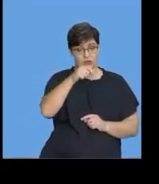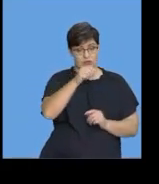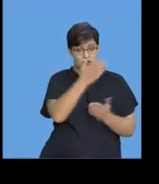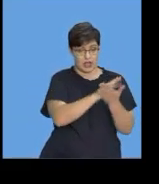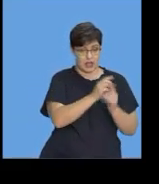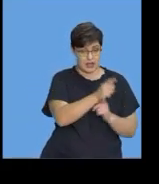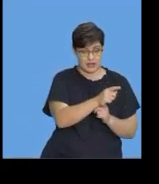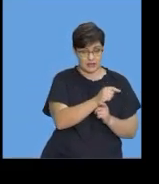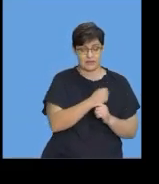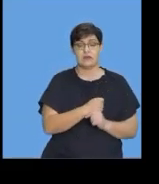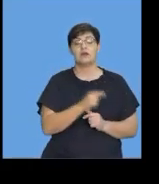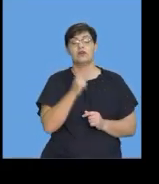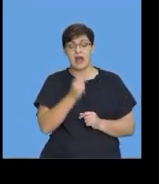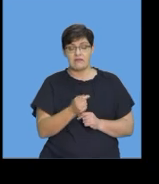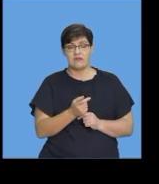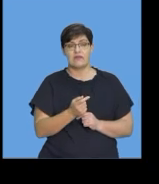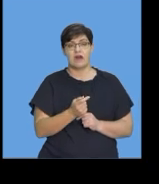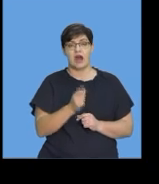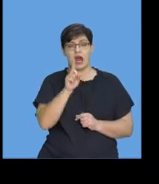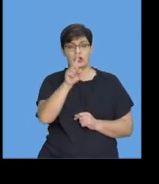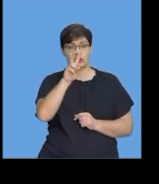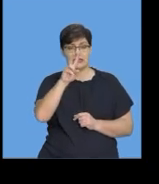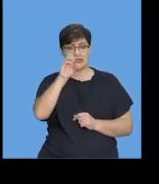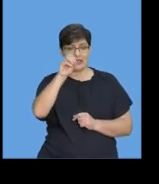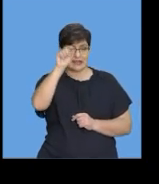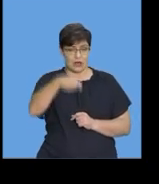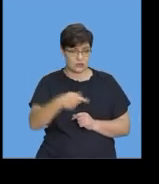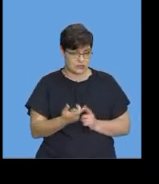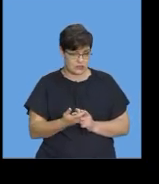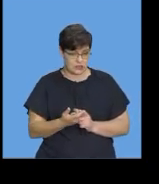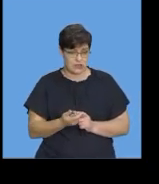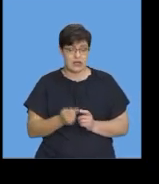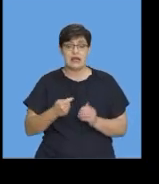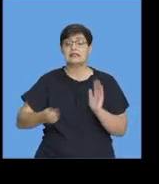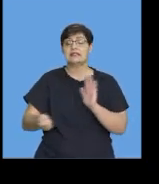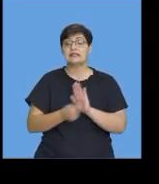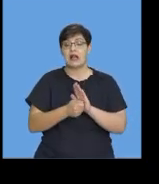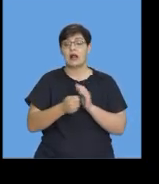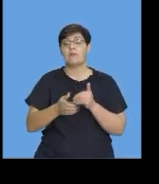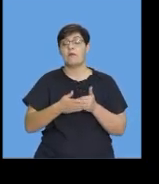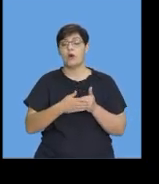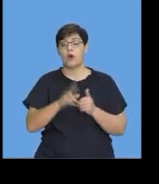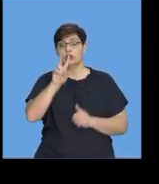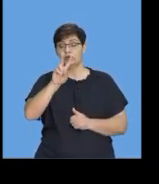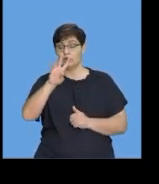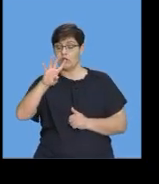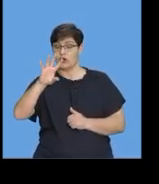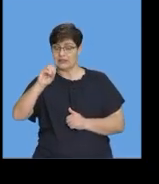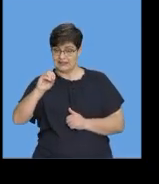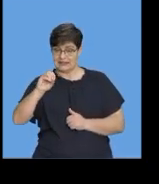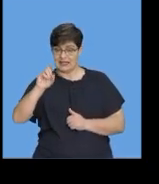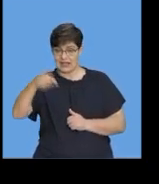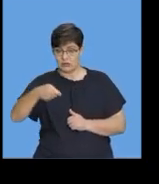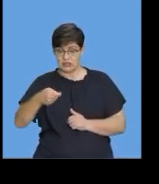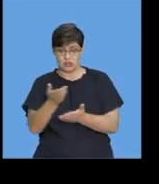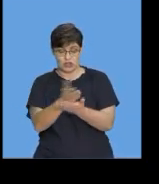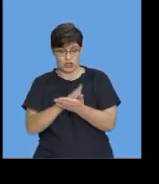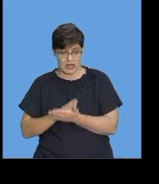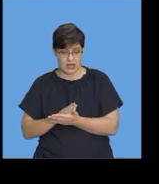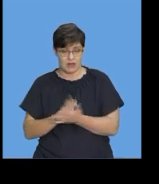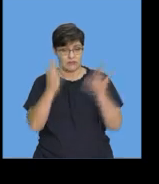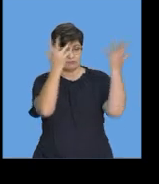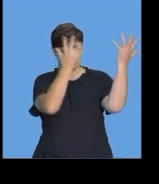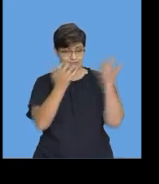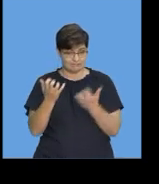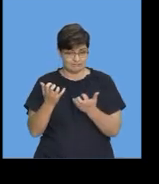repurchased 120,000 shares. You sold a further 240,000 shares. So if you do